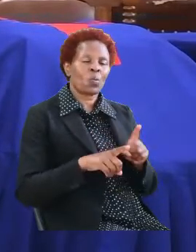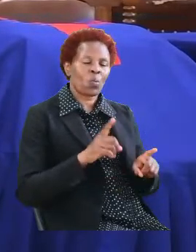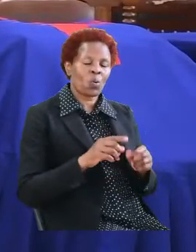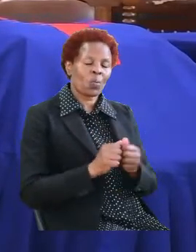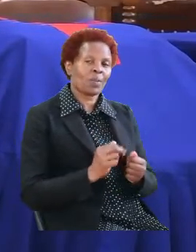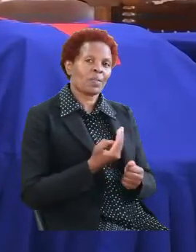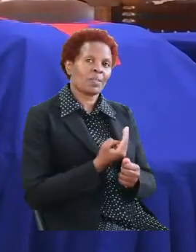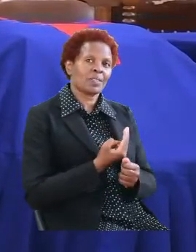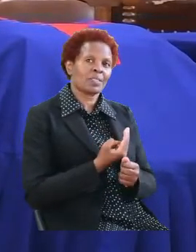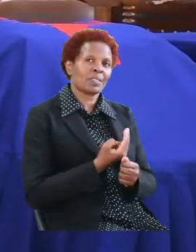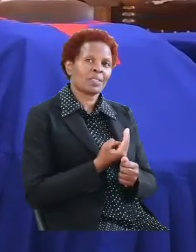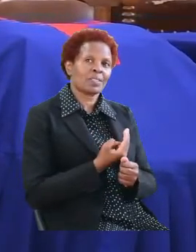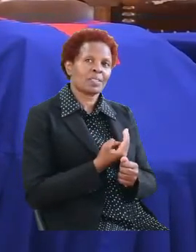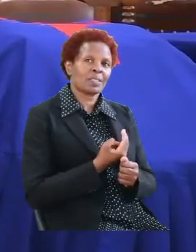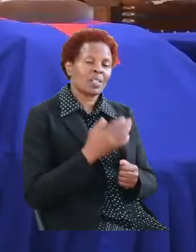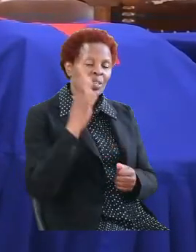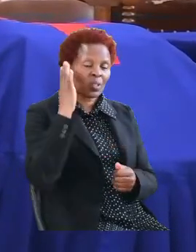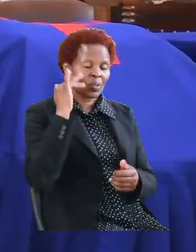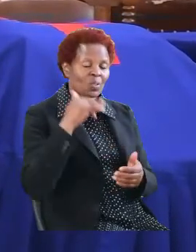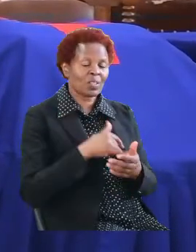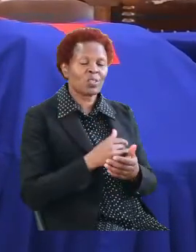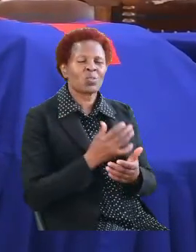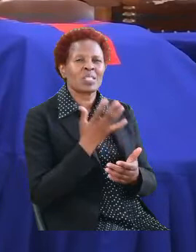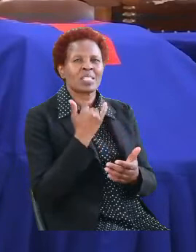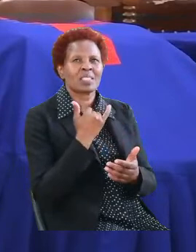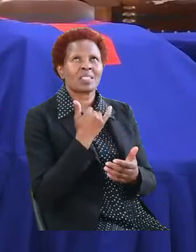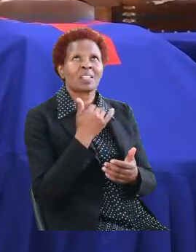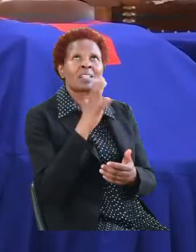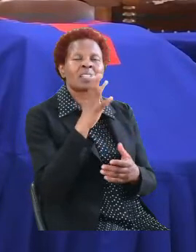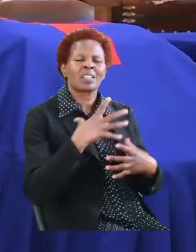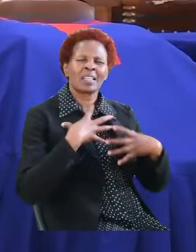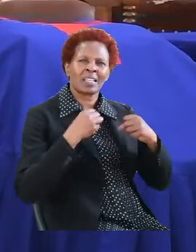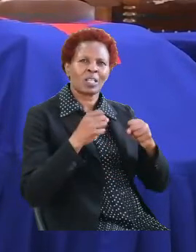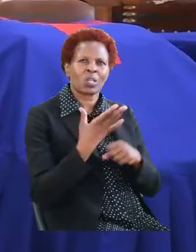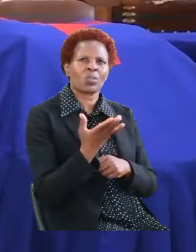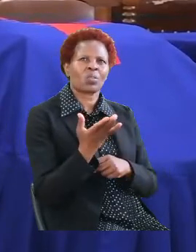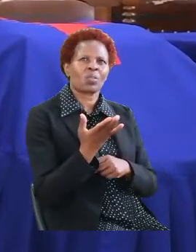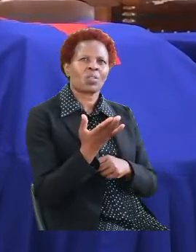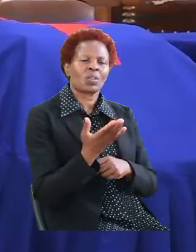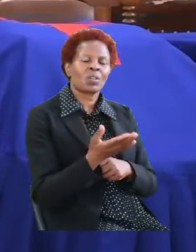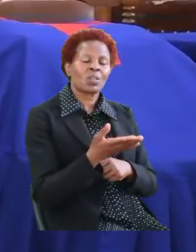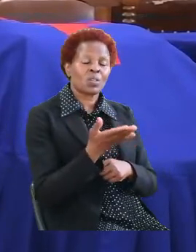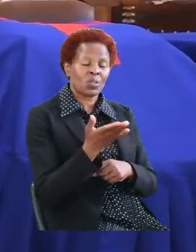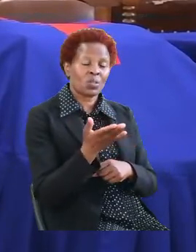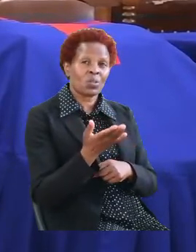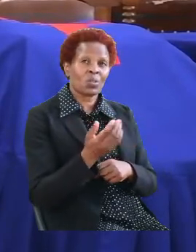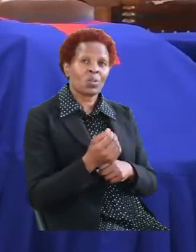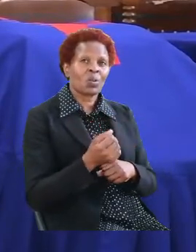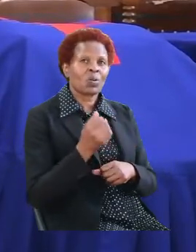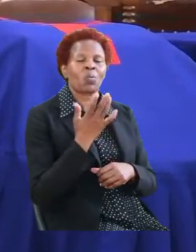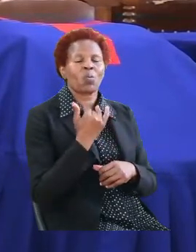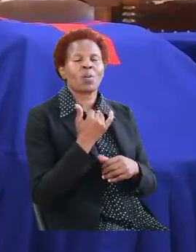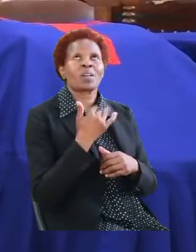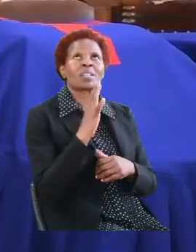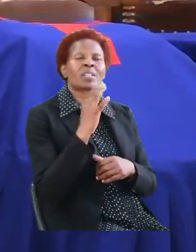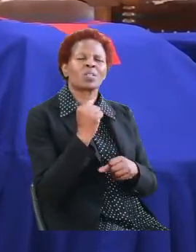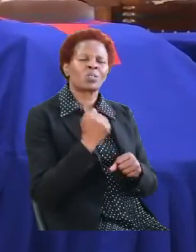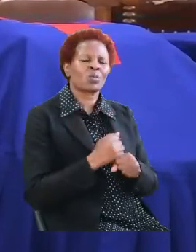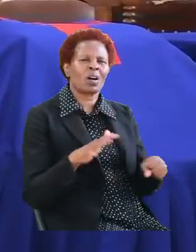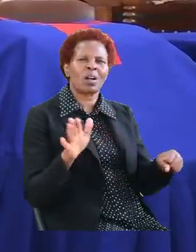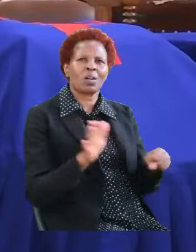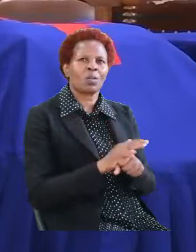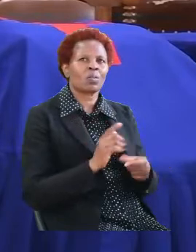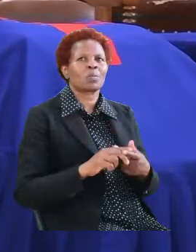I know we want the Lord to give us healing. I know that we want the Lord to do a lot of things